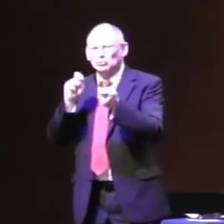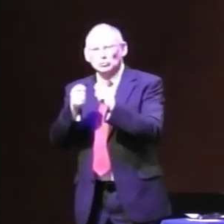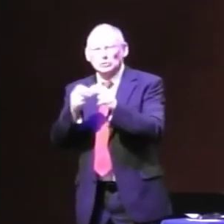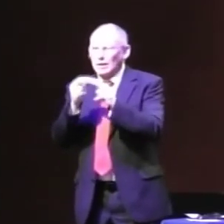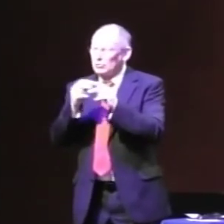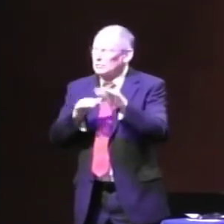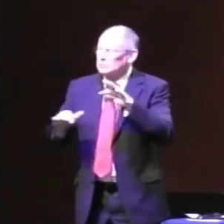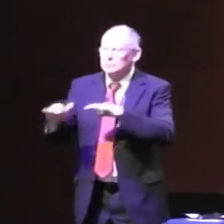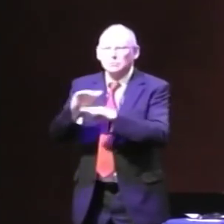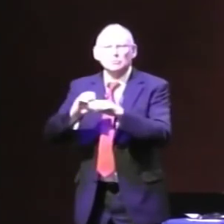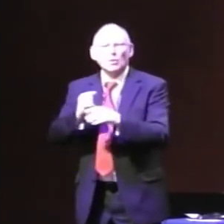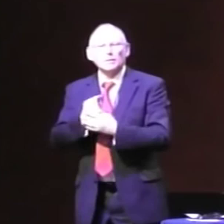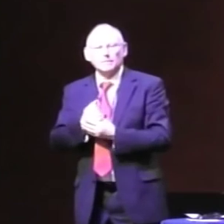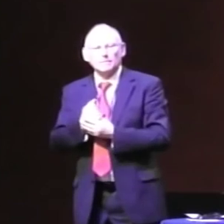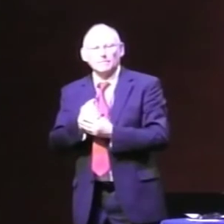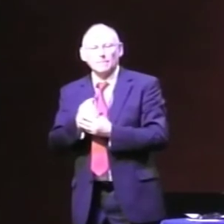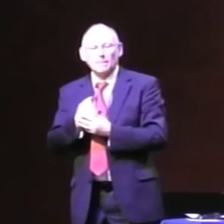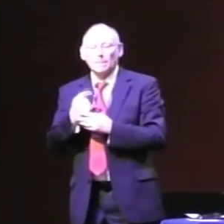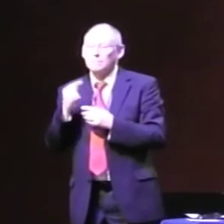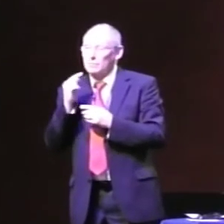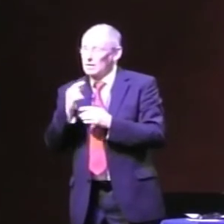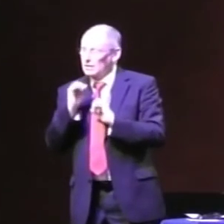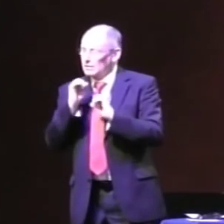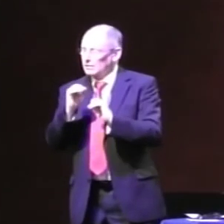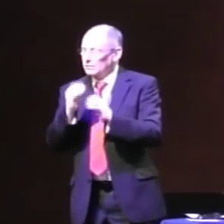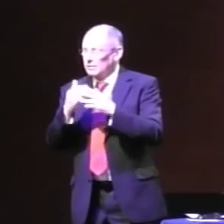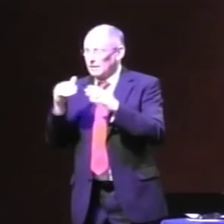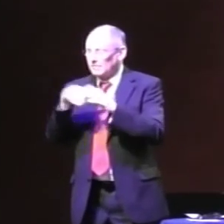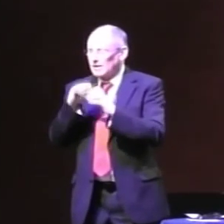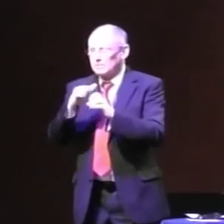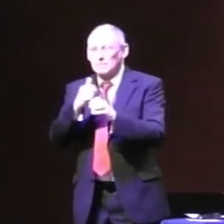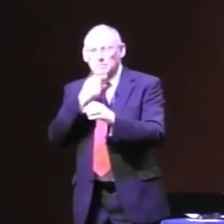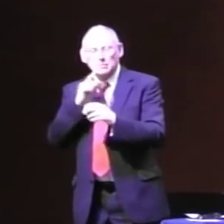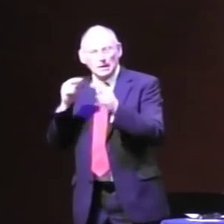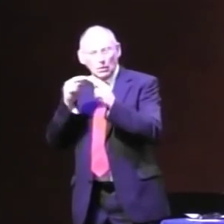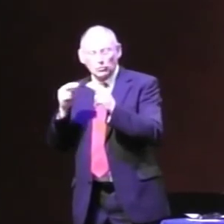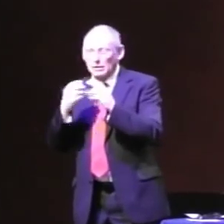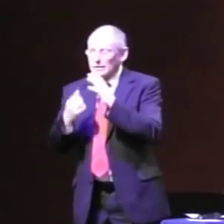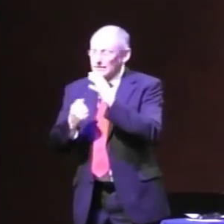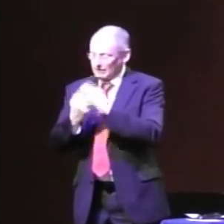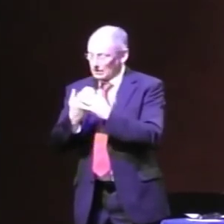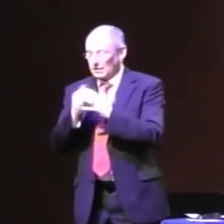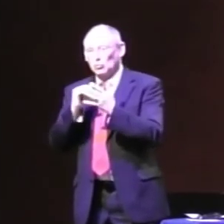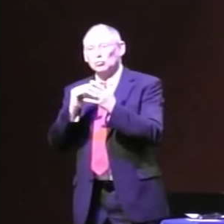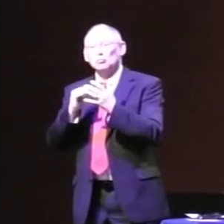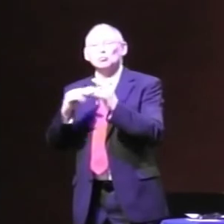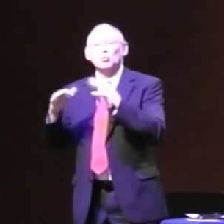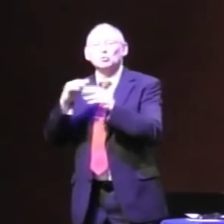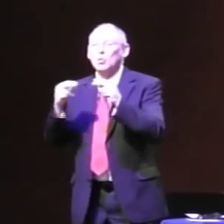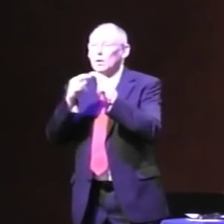landscape in Scotland. Without ringing off figures, the investment in public housing and development of new social housing has been